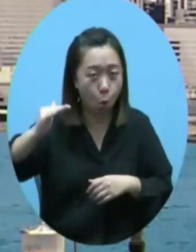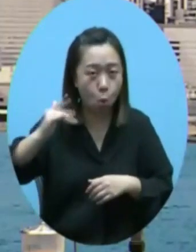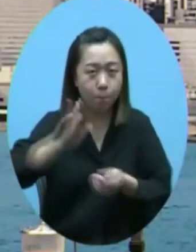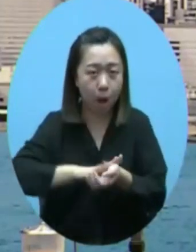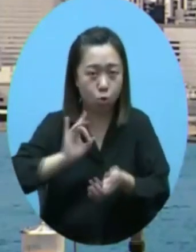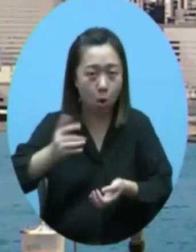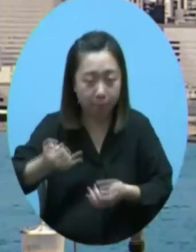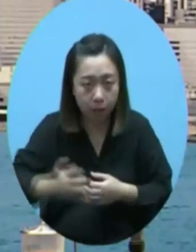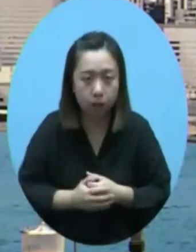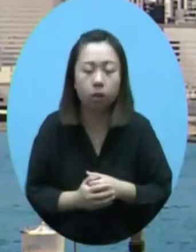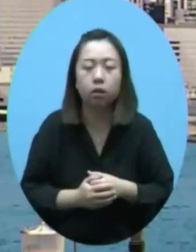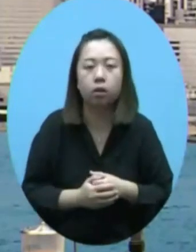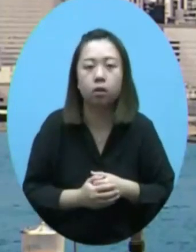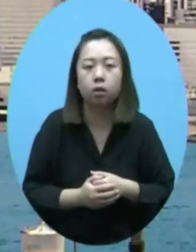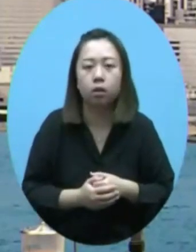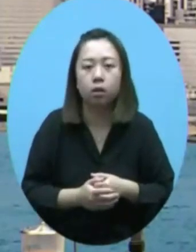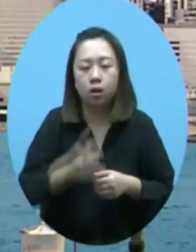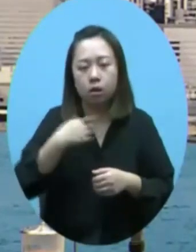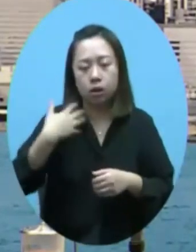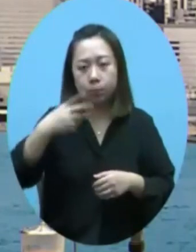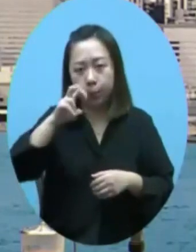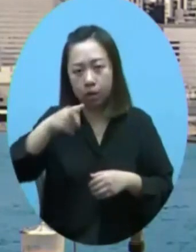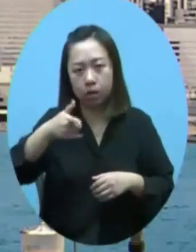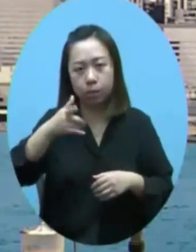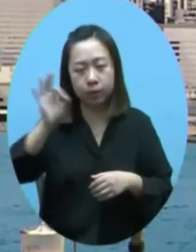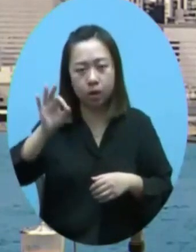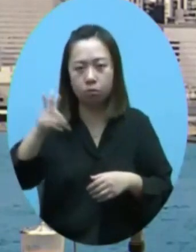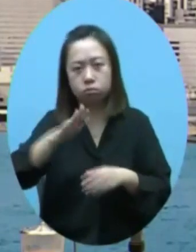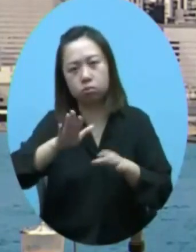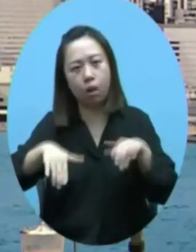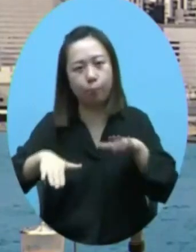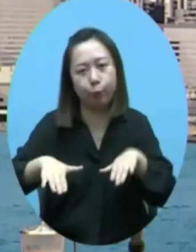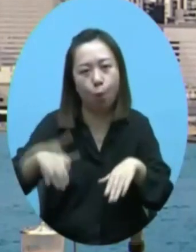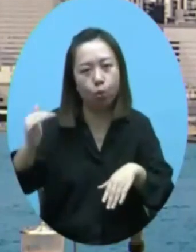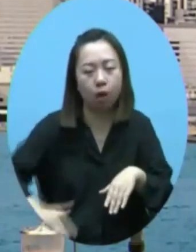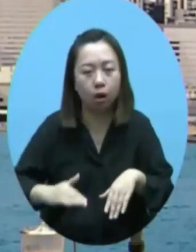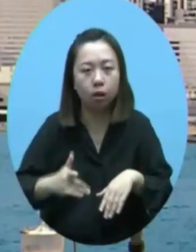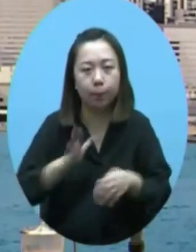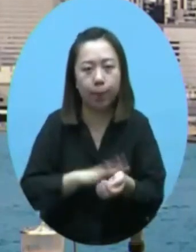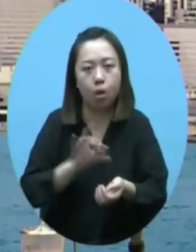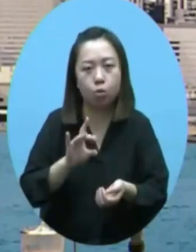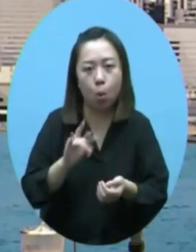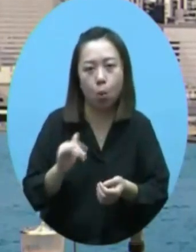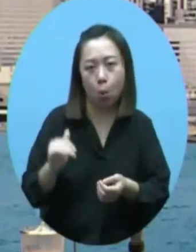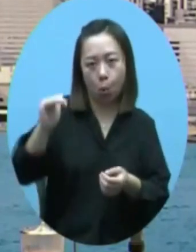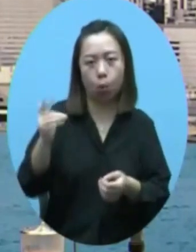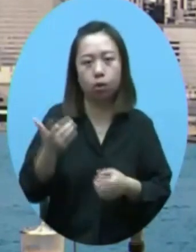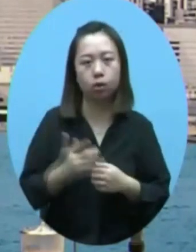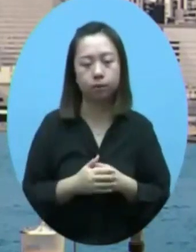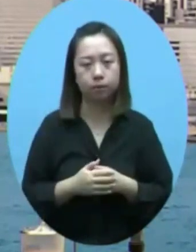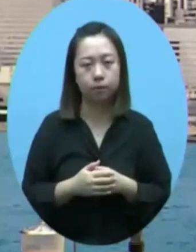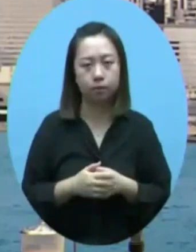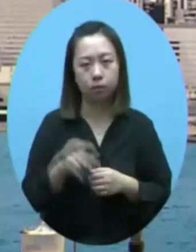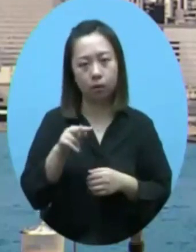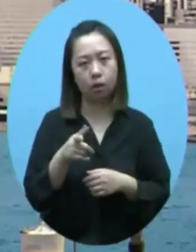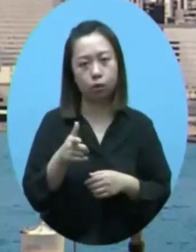high? From what I've seen early on, the city value was quite low. That means the virus load